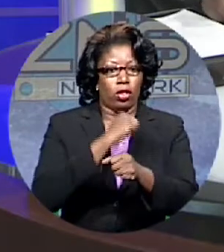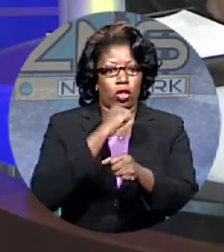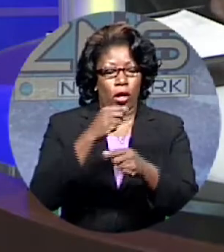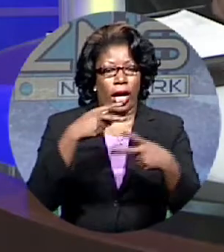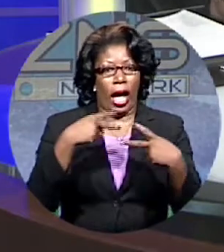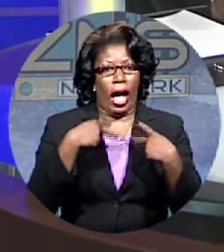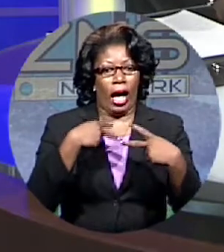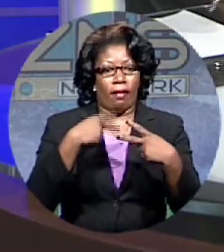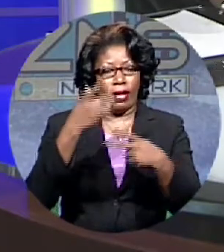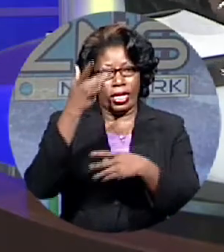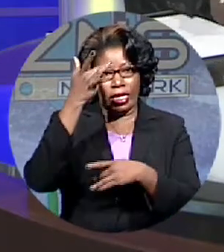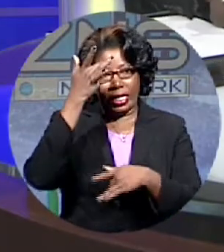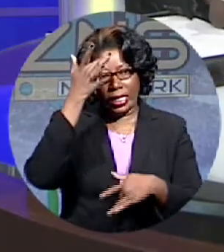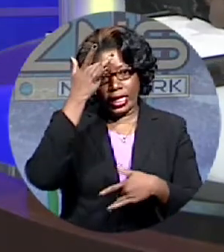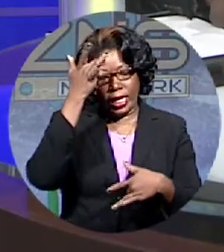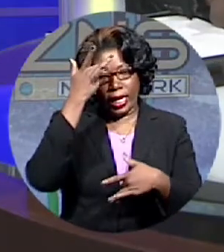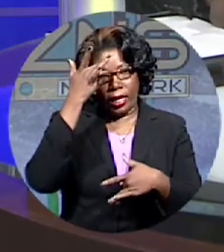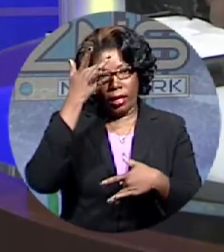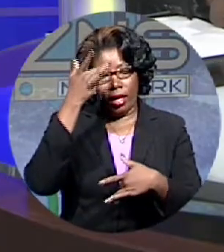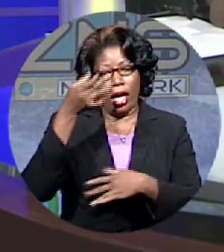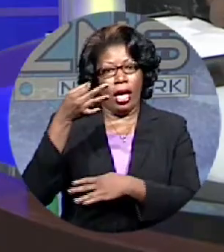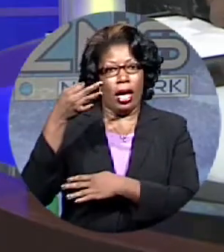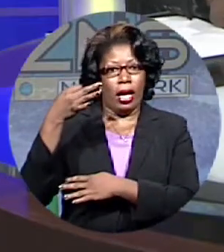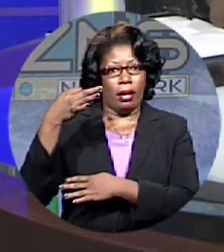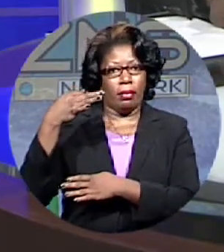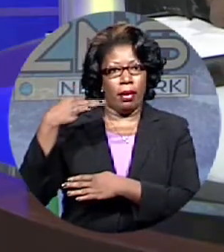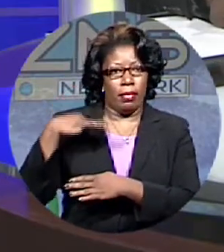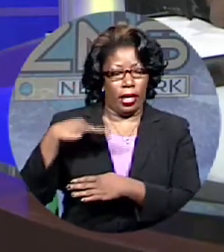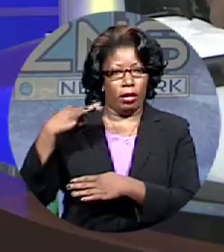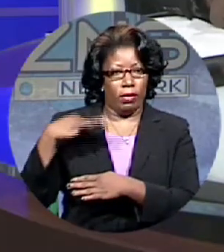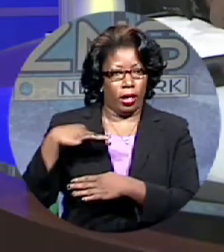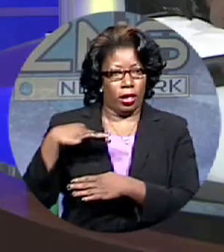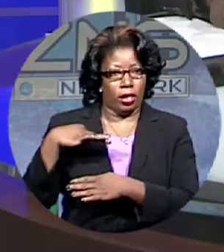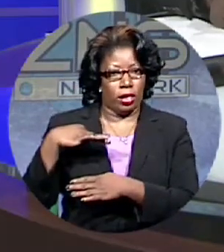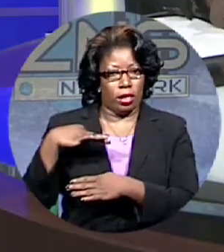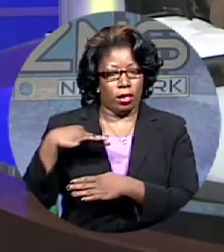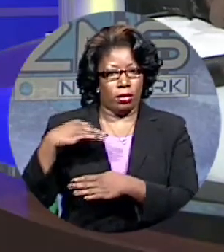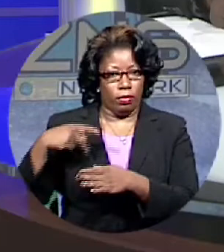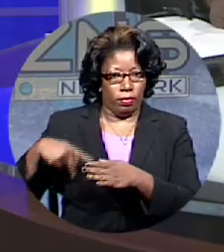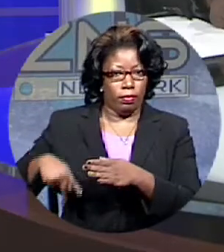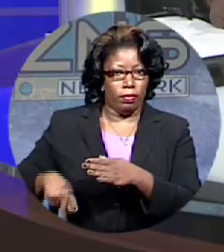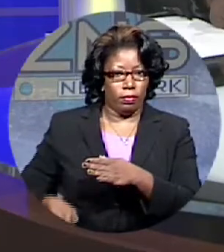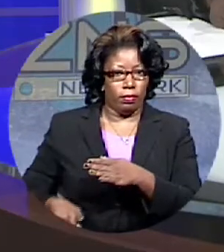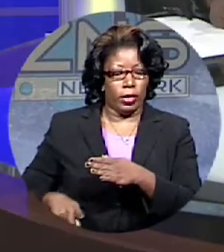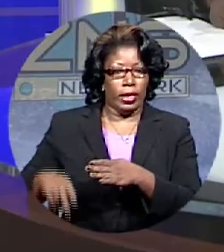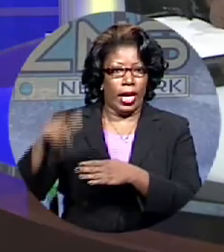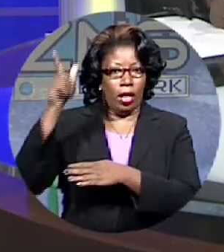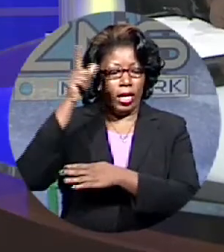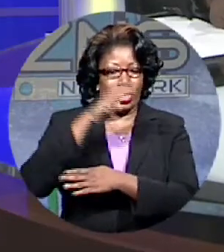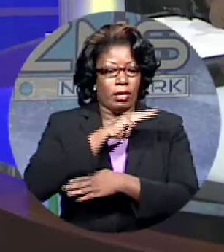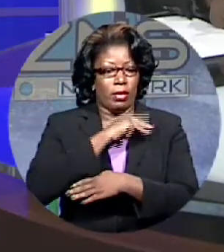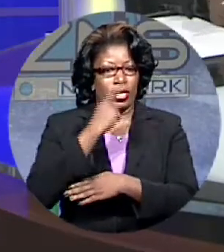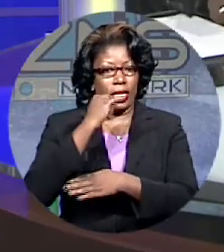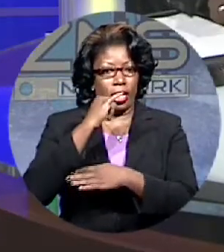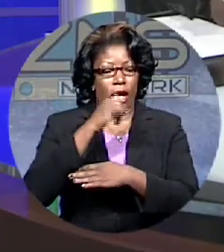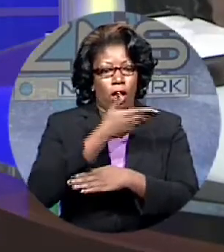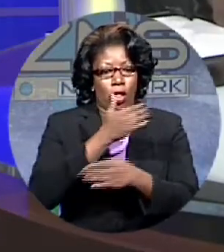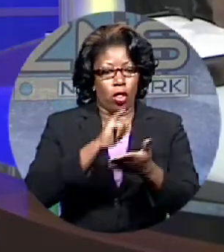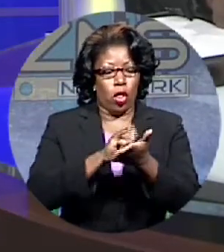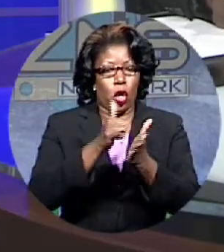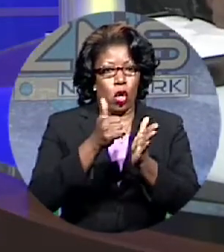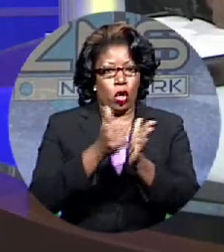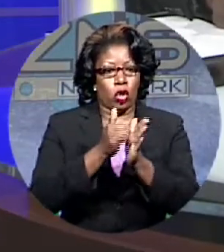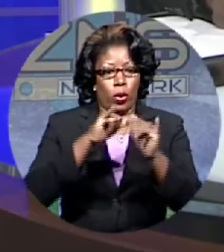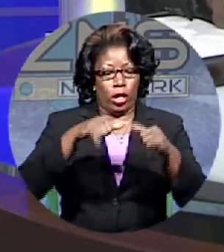pay benefits from both BEC and the National Insurance Board. BEC Chairman Leslie Miller says workers who have enjoyed free pension